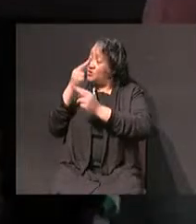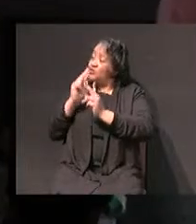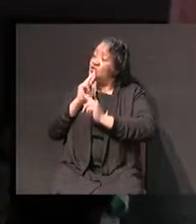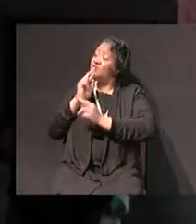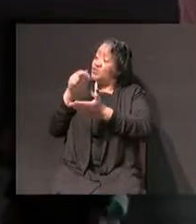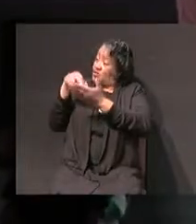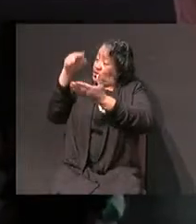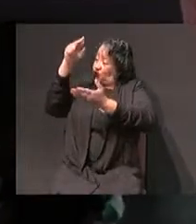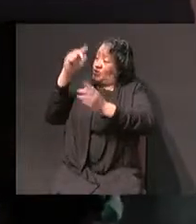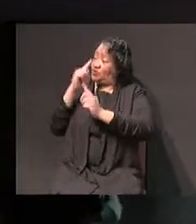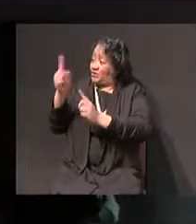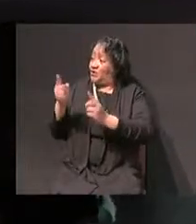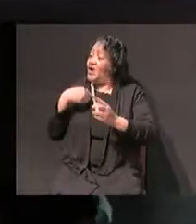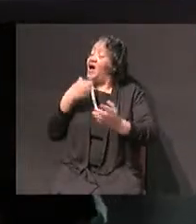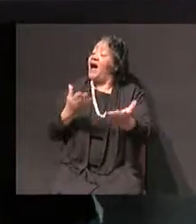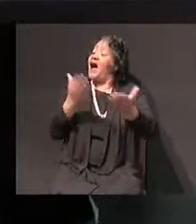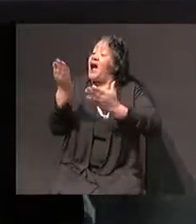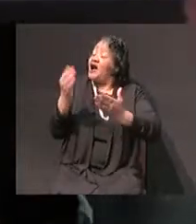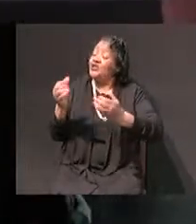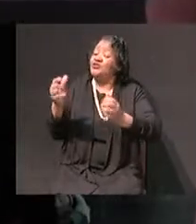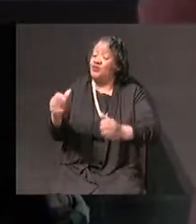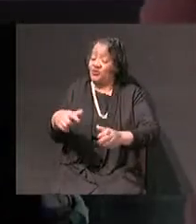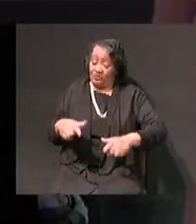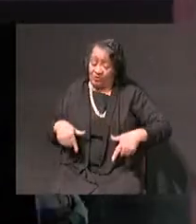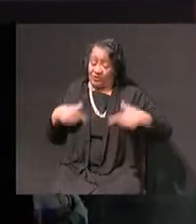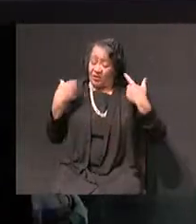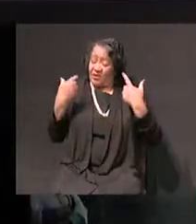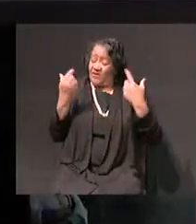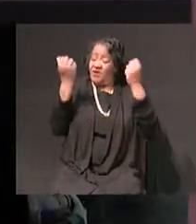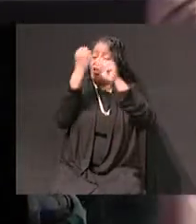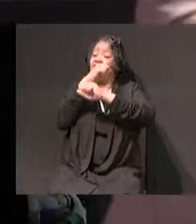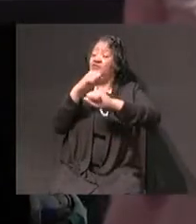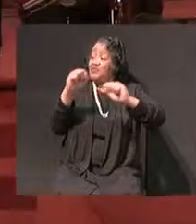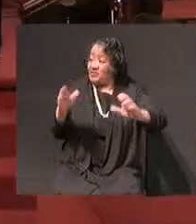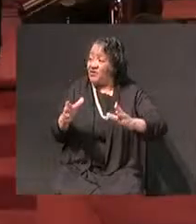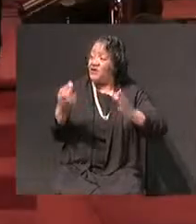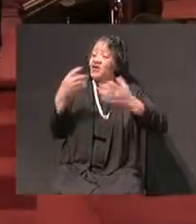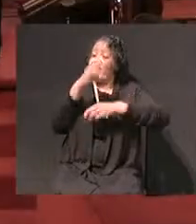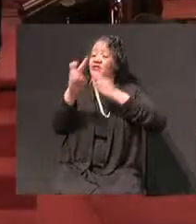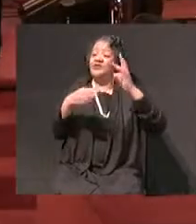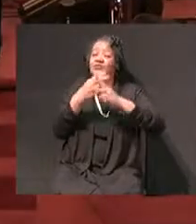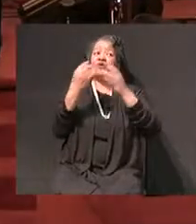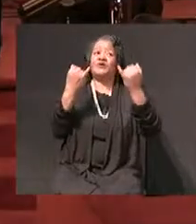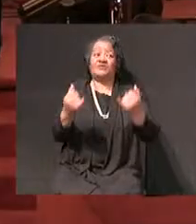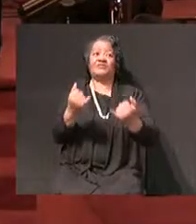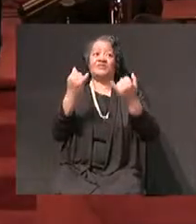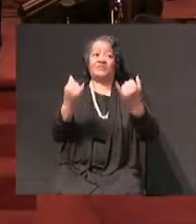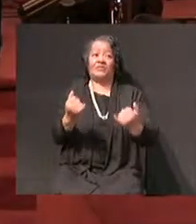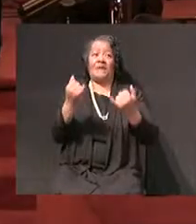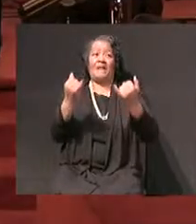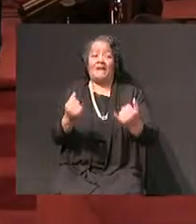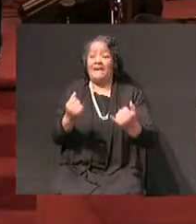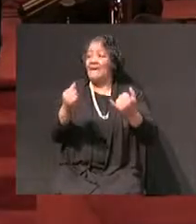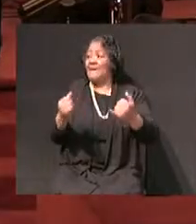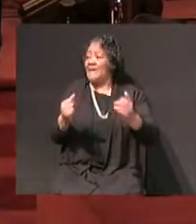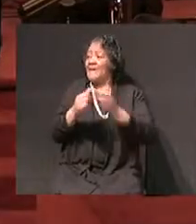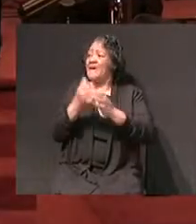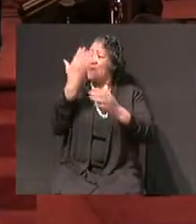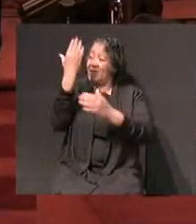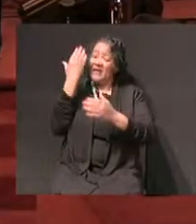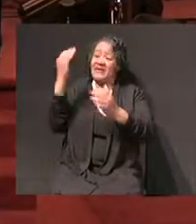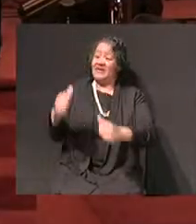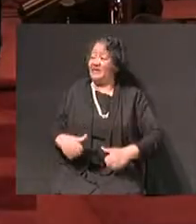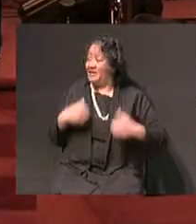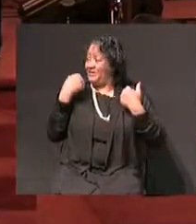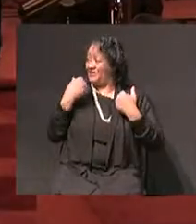in this world today. We come to bless the name of the Lord. Let's have some church today. Hallelujah. Look at your neighbor. Tell him he